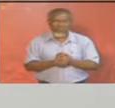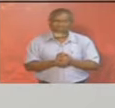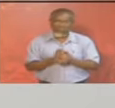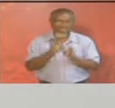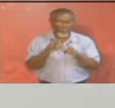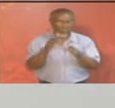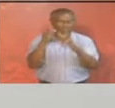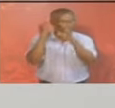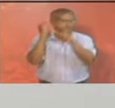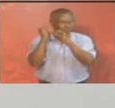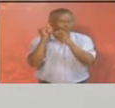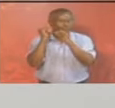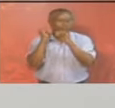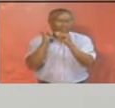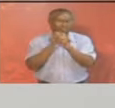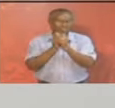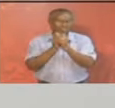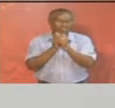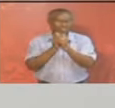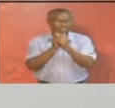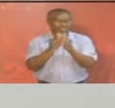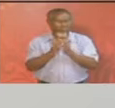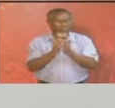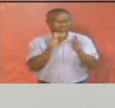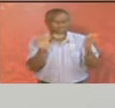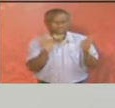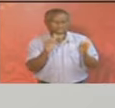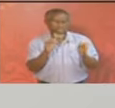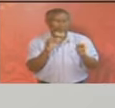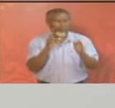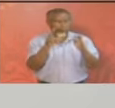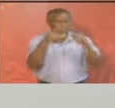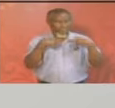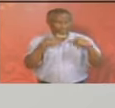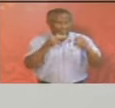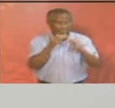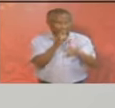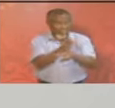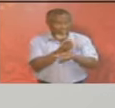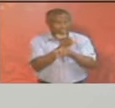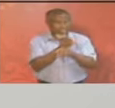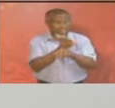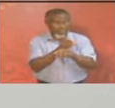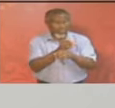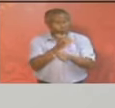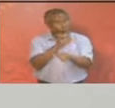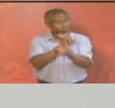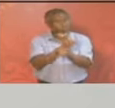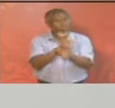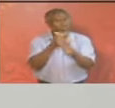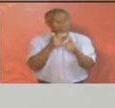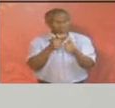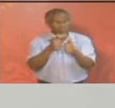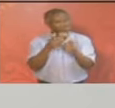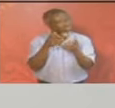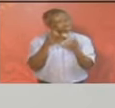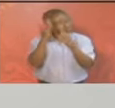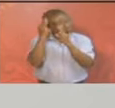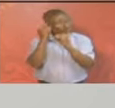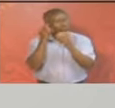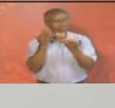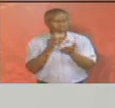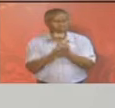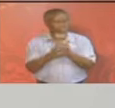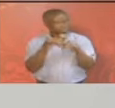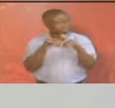ability. We have been doing so. We do want to actually encourage and to take the opportunity to encourage those individuals who need to seek health